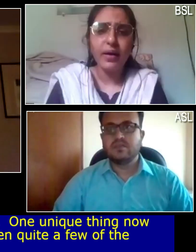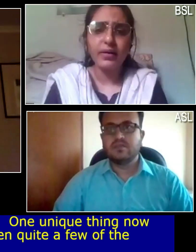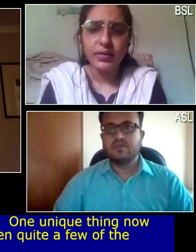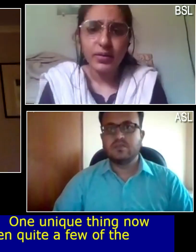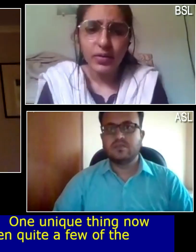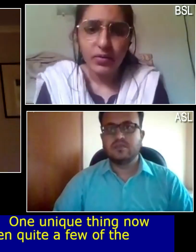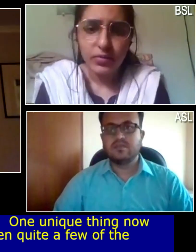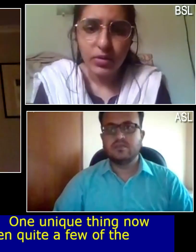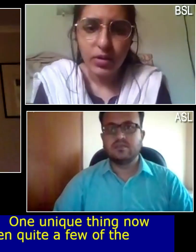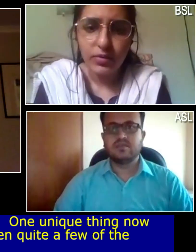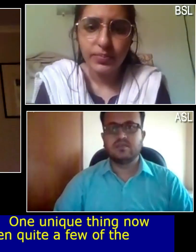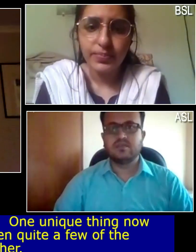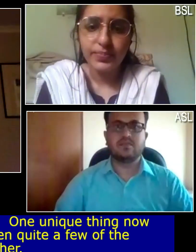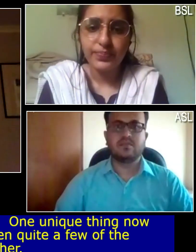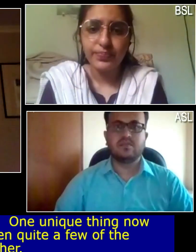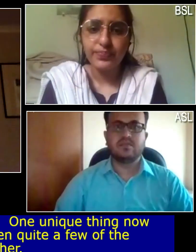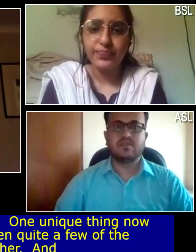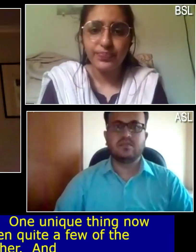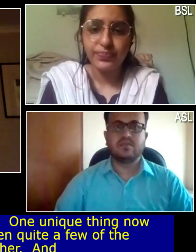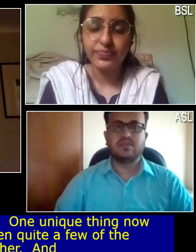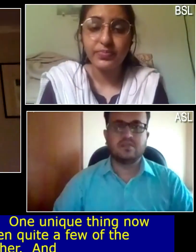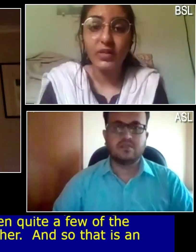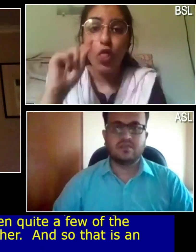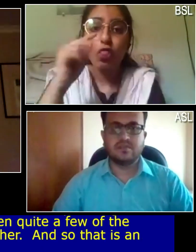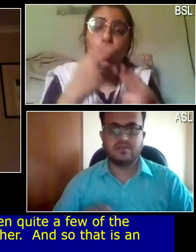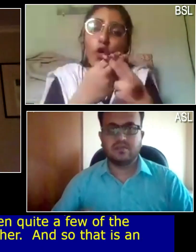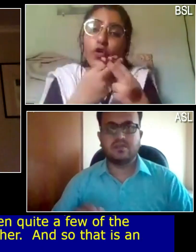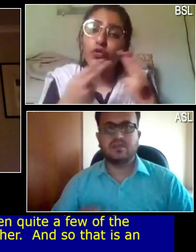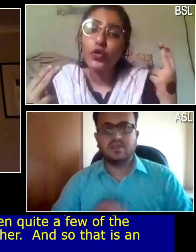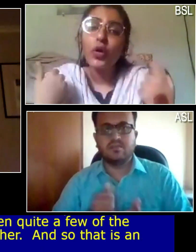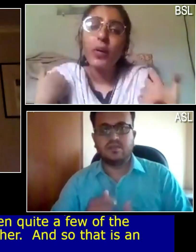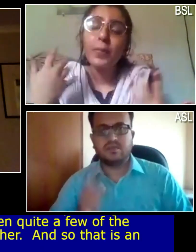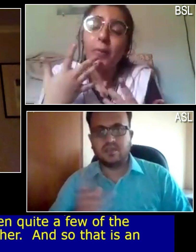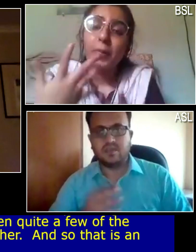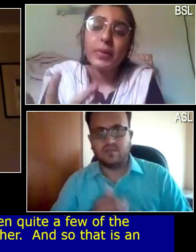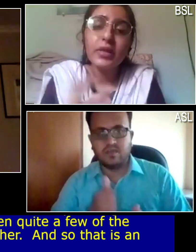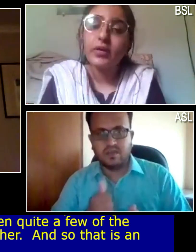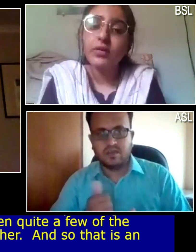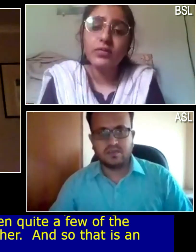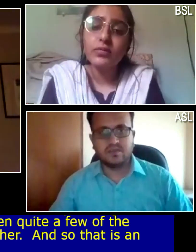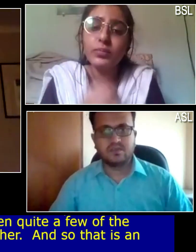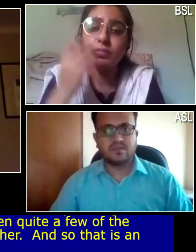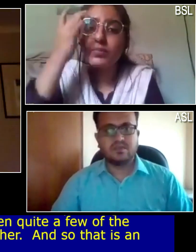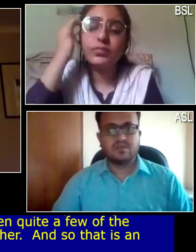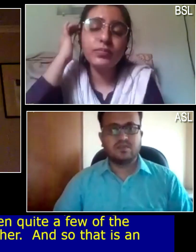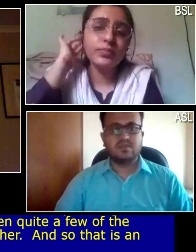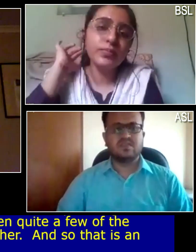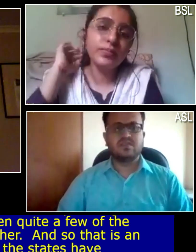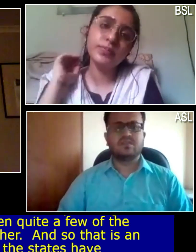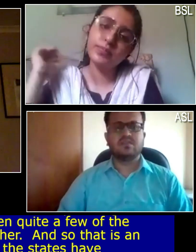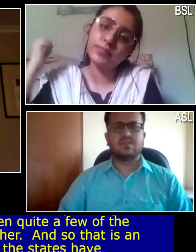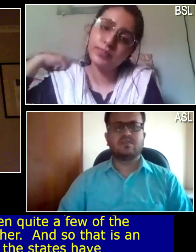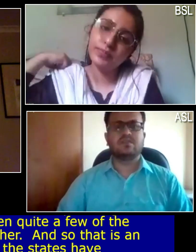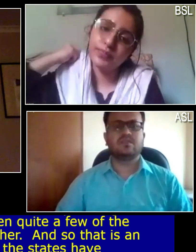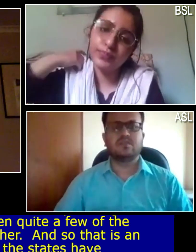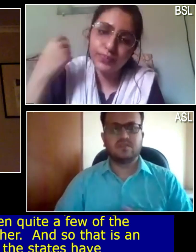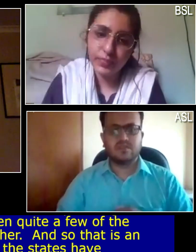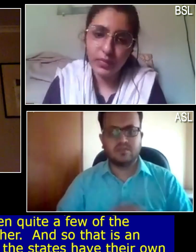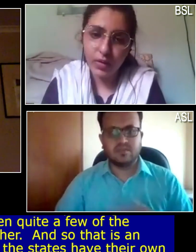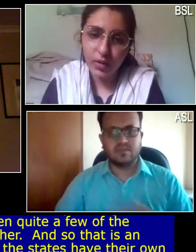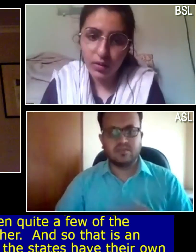And so that is an example of how the states works. So the states have their own disability legislation.